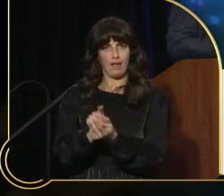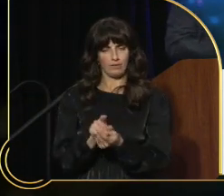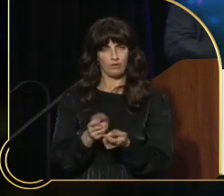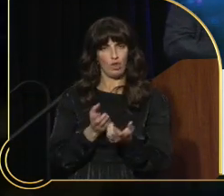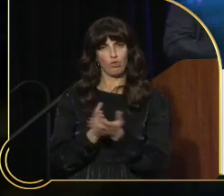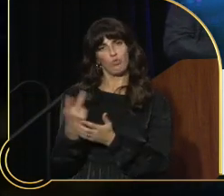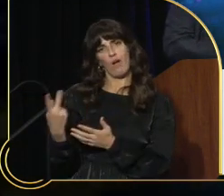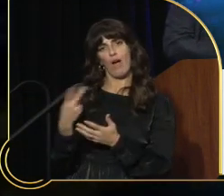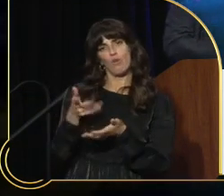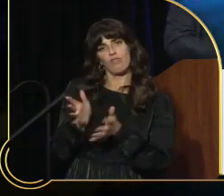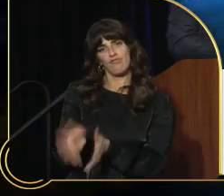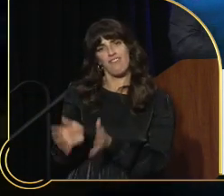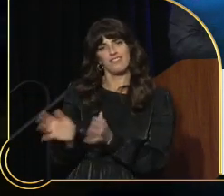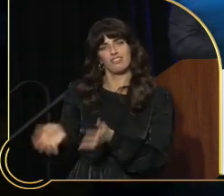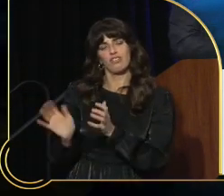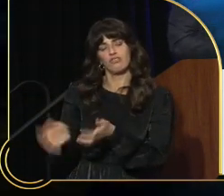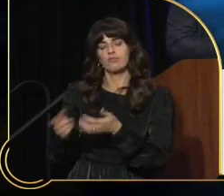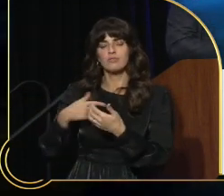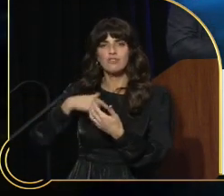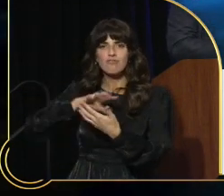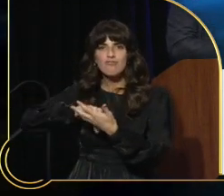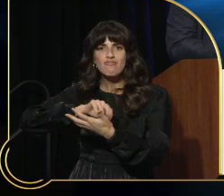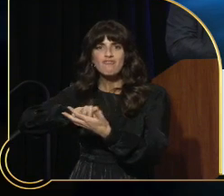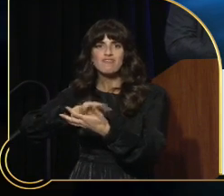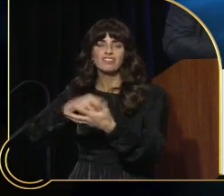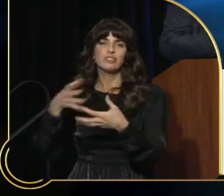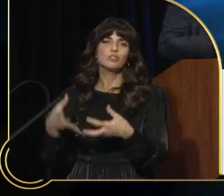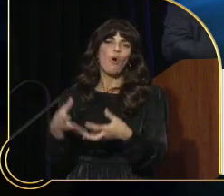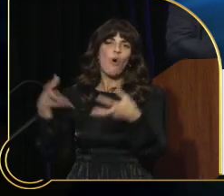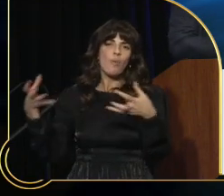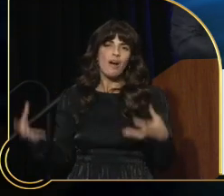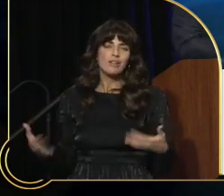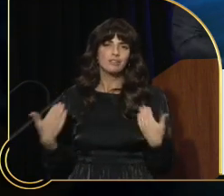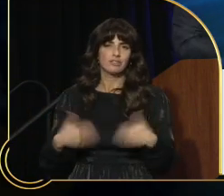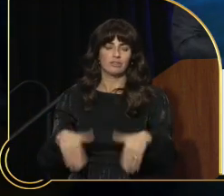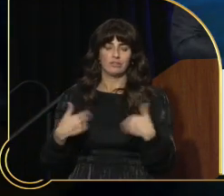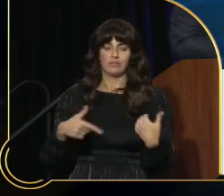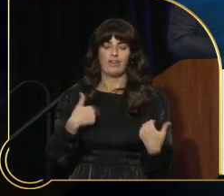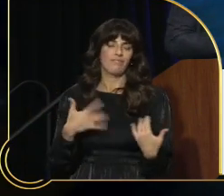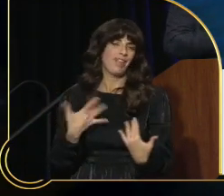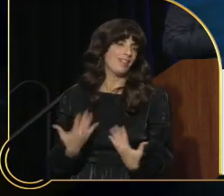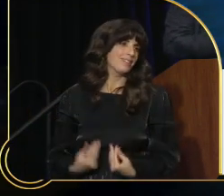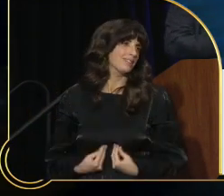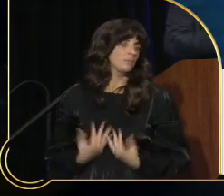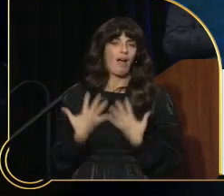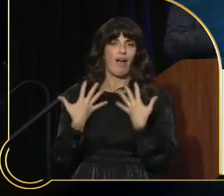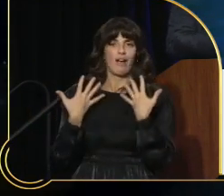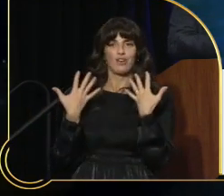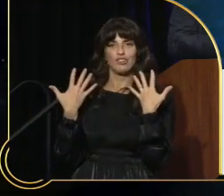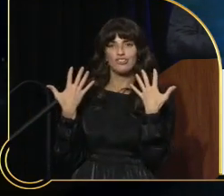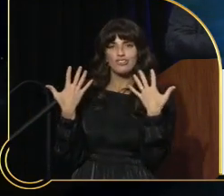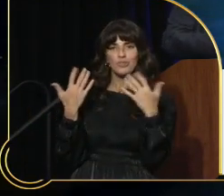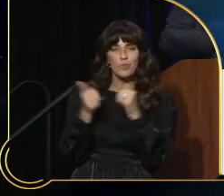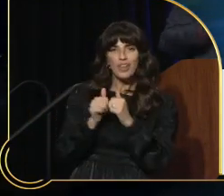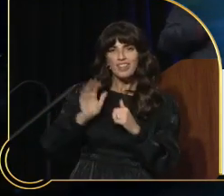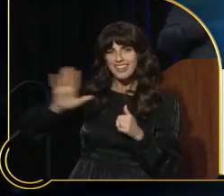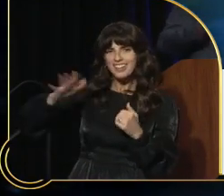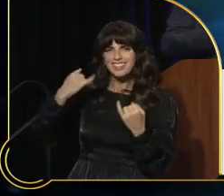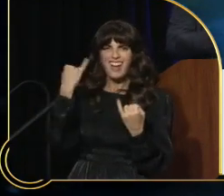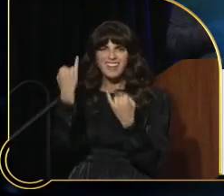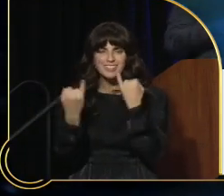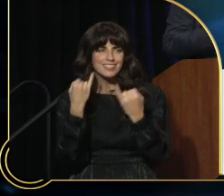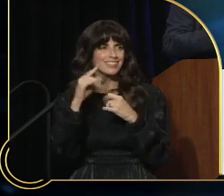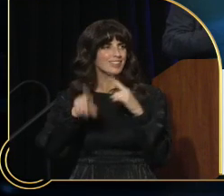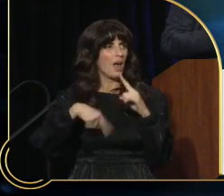my conversations with Ira, I've just learned so much. I've been very inspired by these ideas